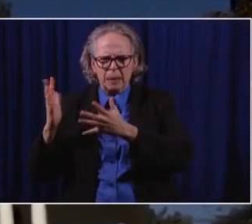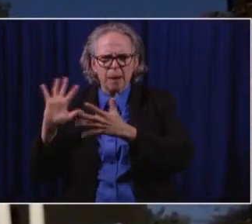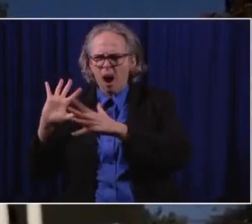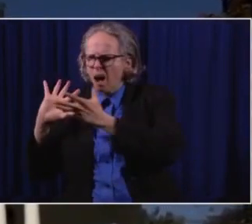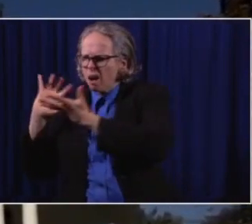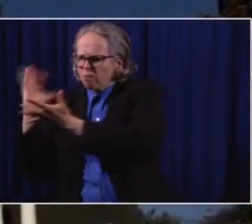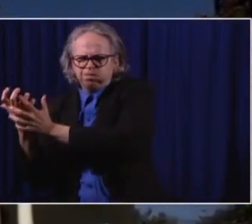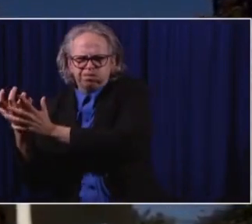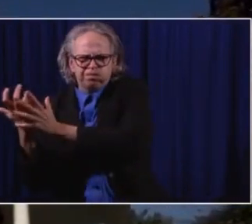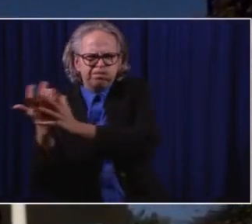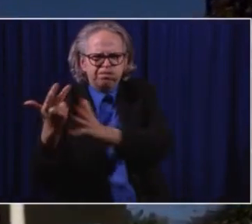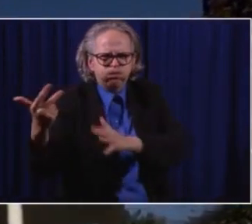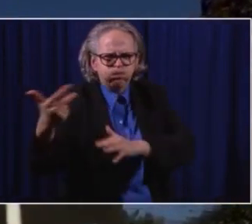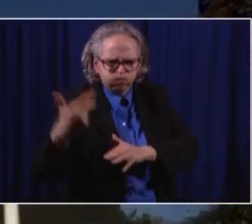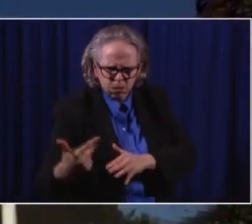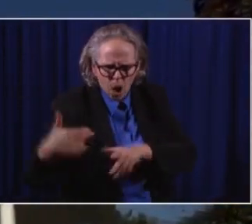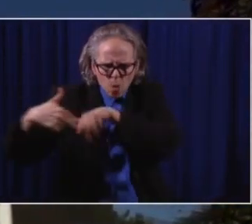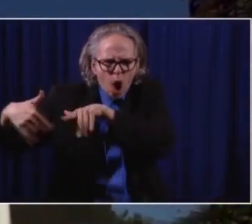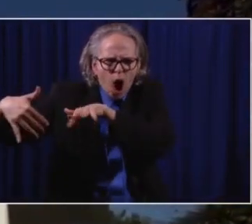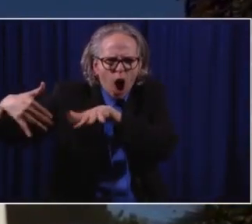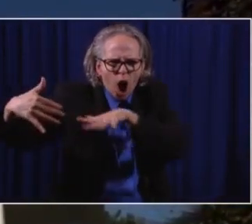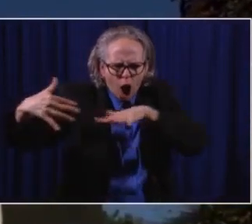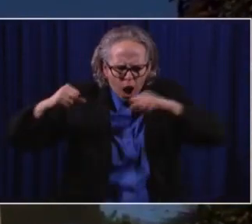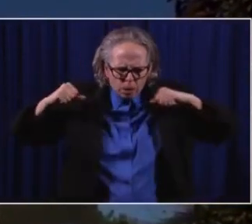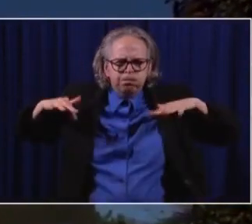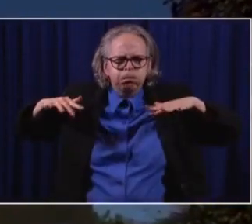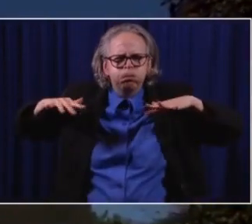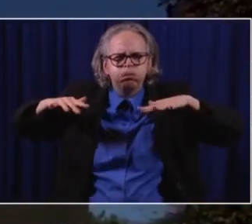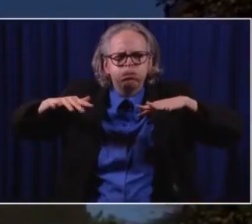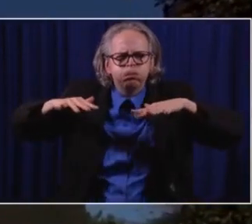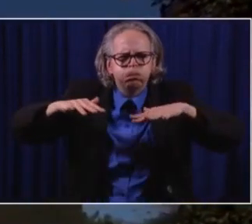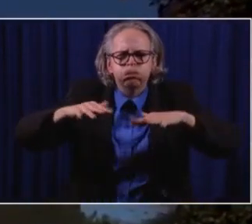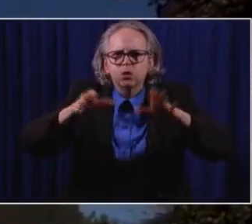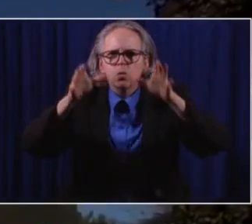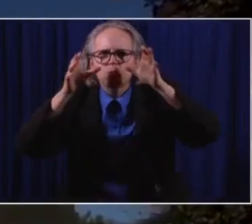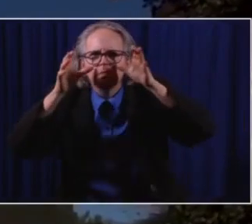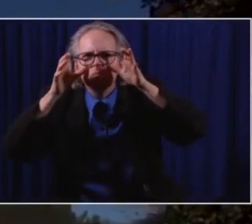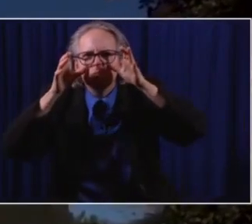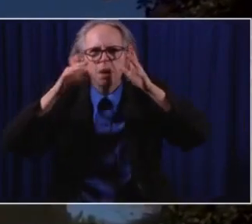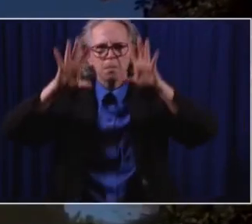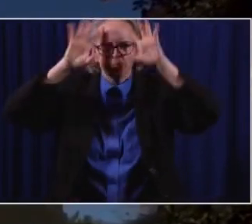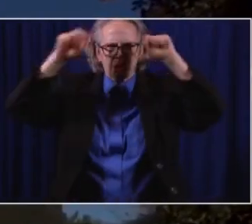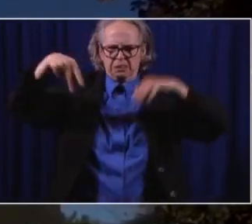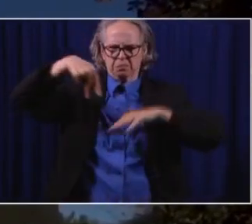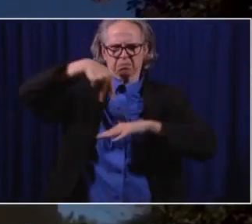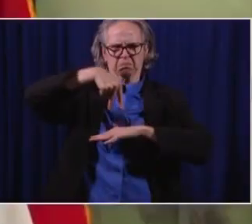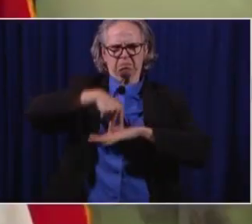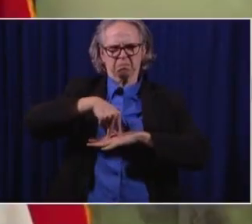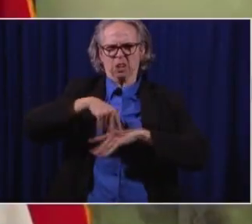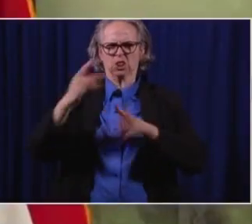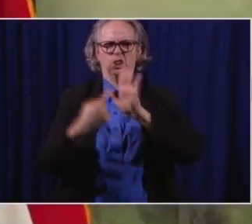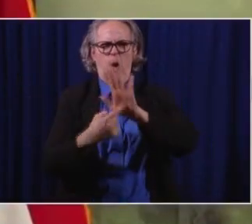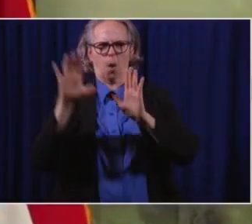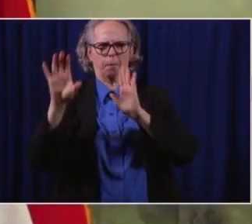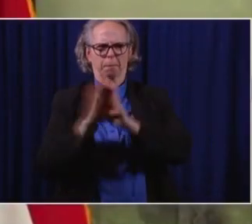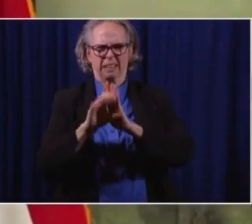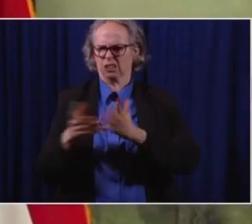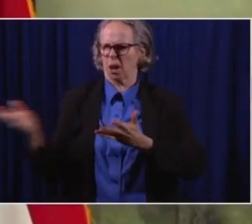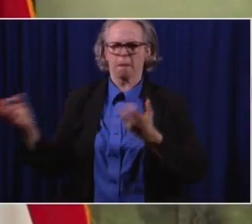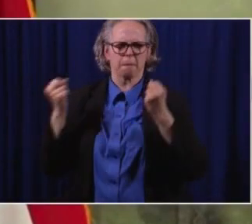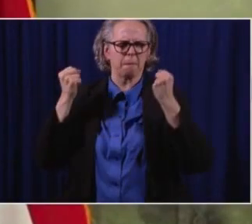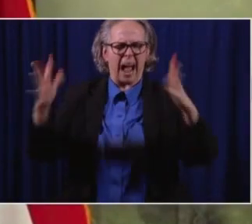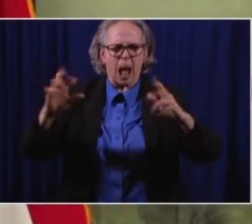minute with this whole area out here really filled up with what looks like at least thousands and thousands of